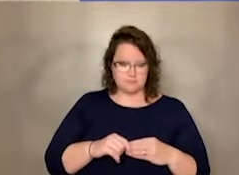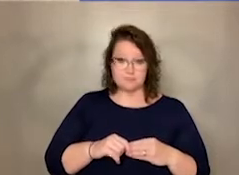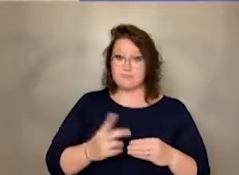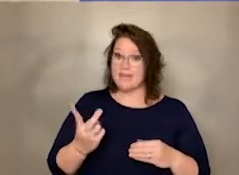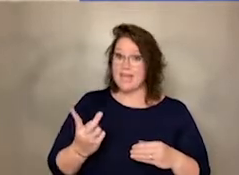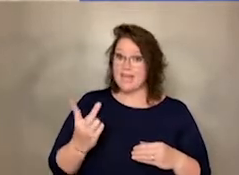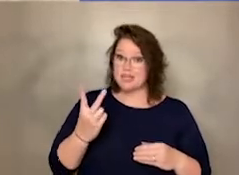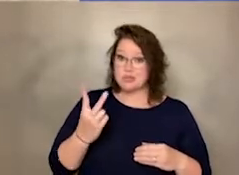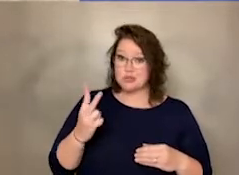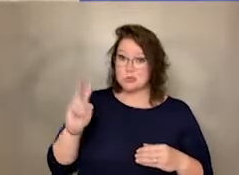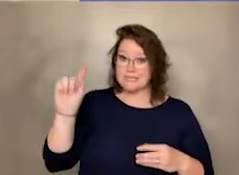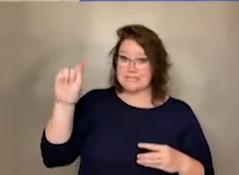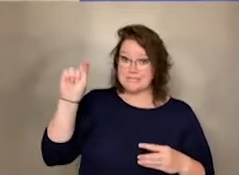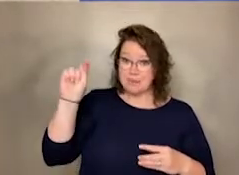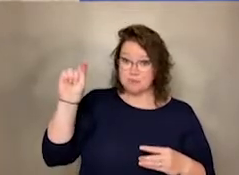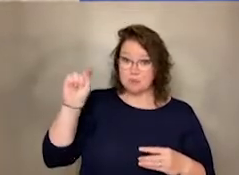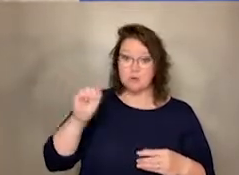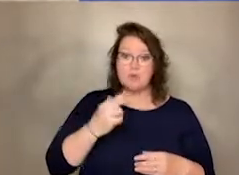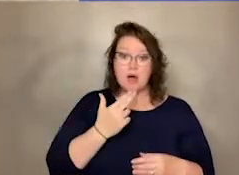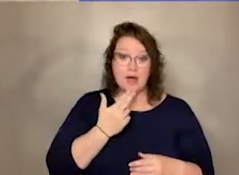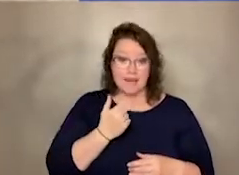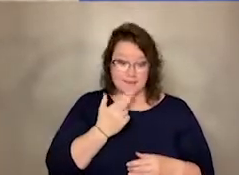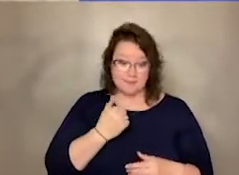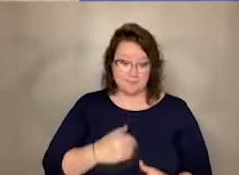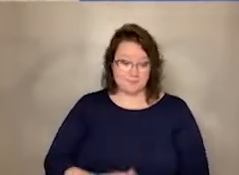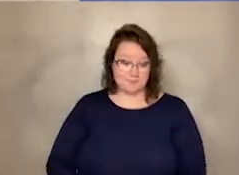2 tablespoons of honey.